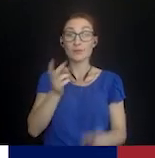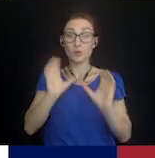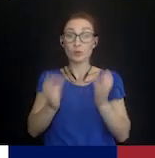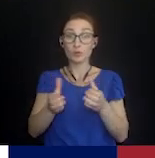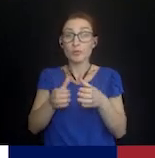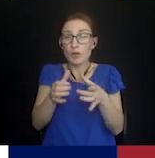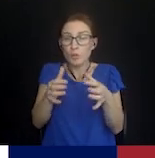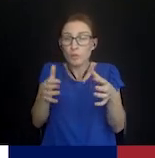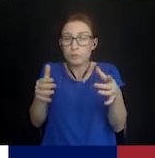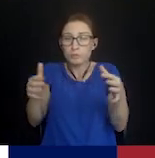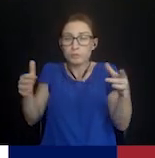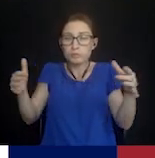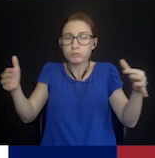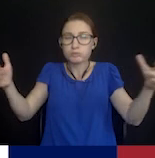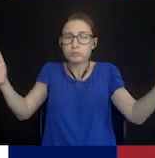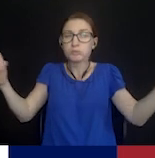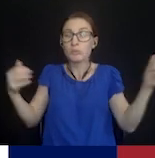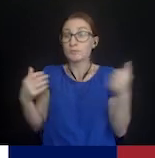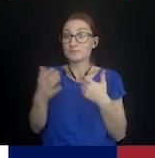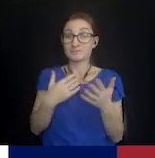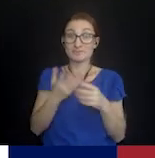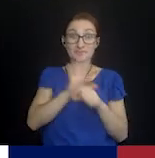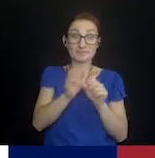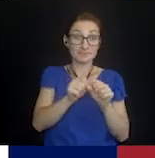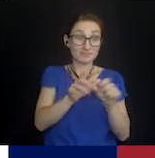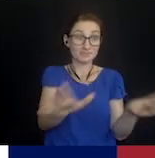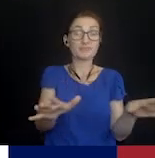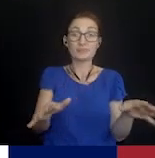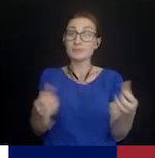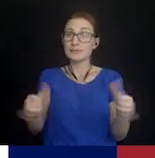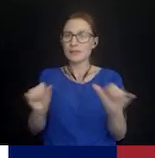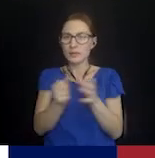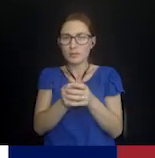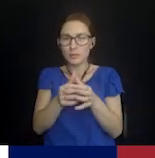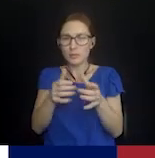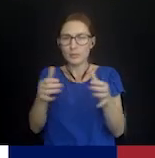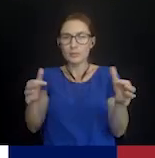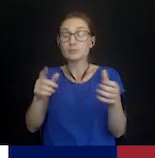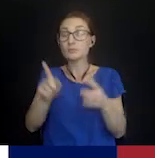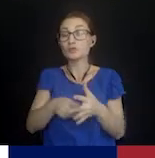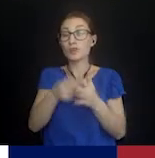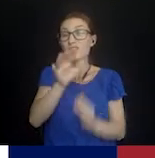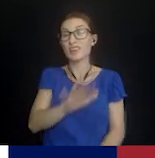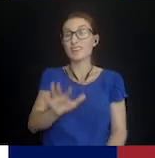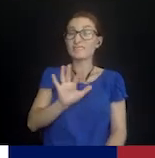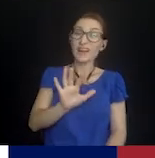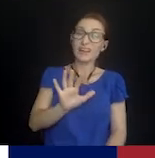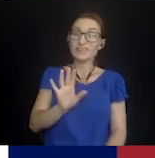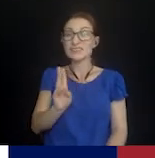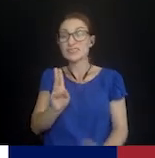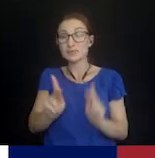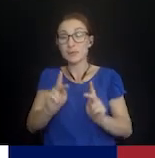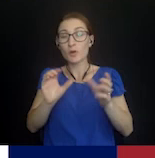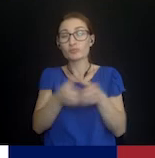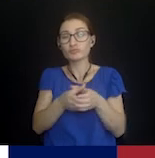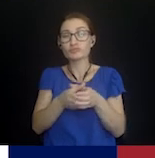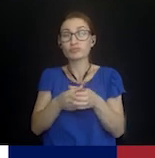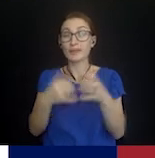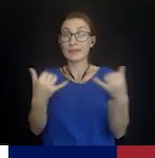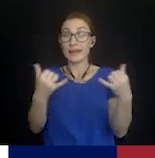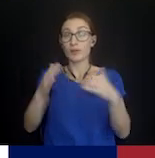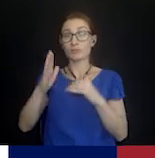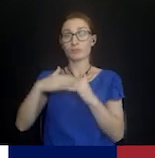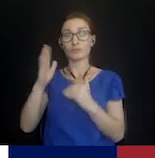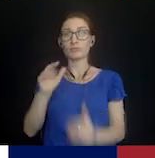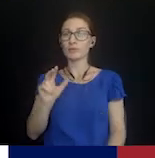grow extensively despite the pandemic. This was a coalition that started with 5 or 6 people that now regularly